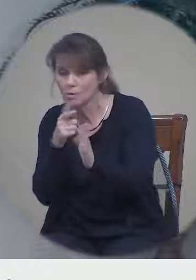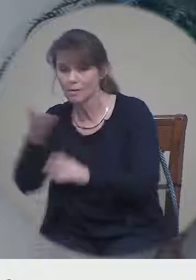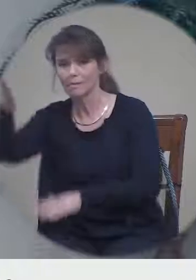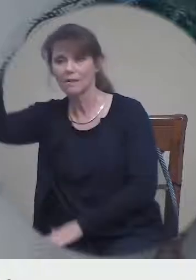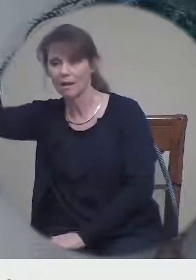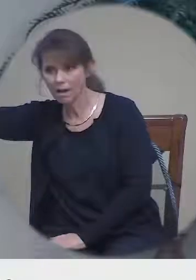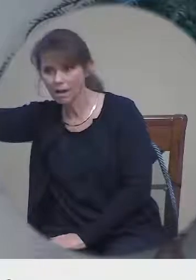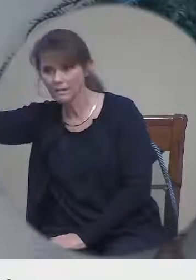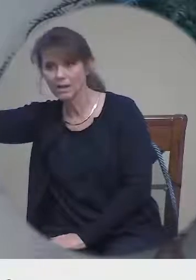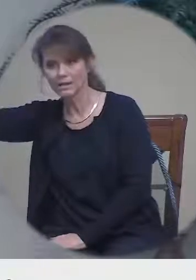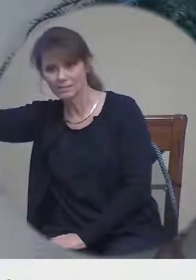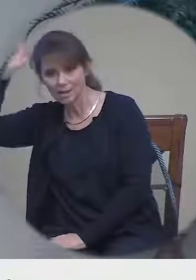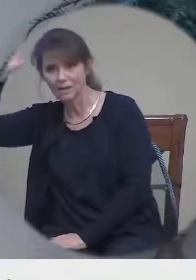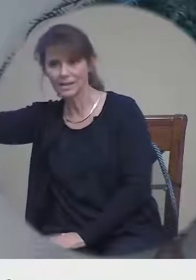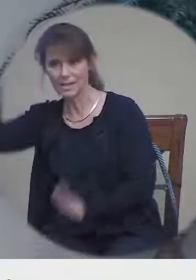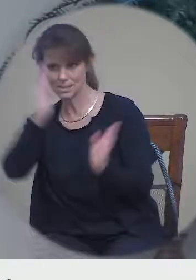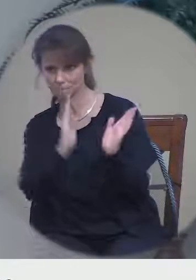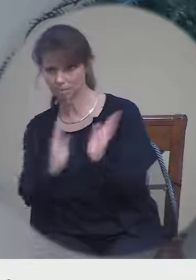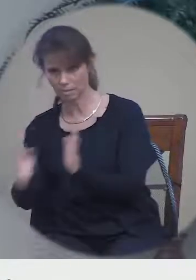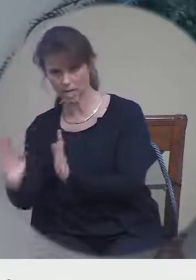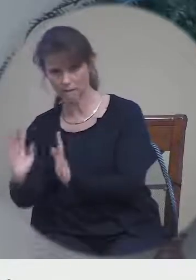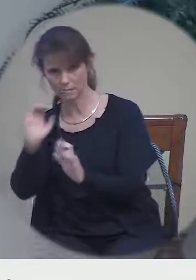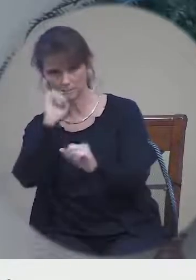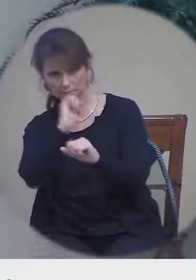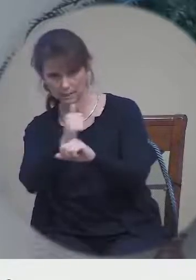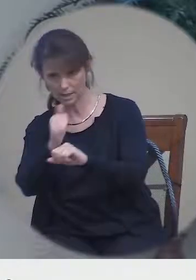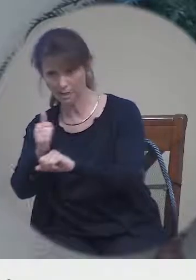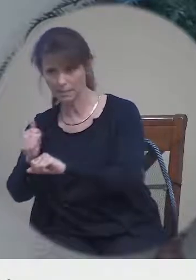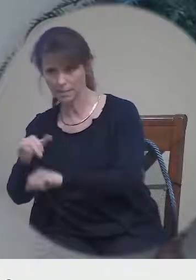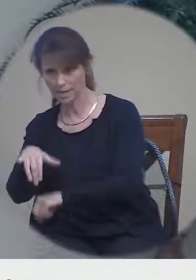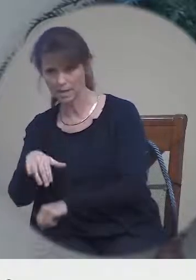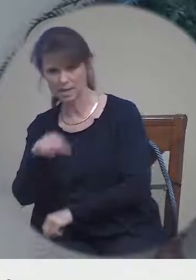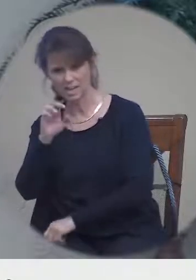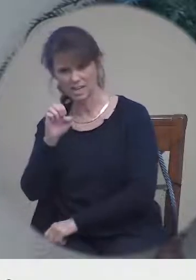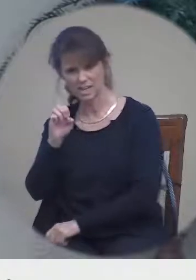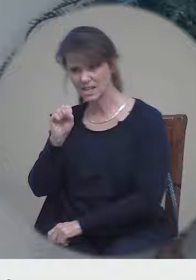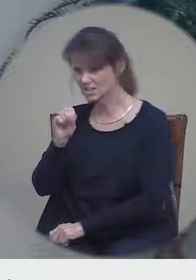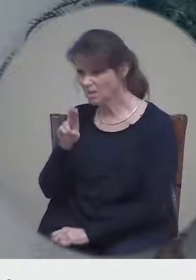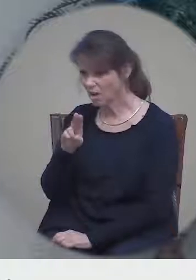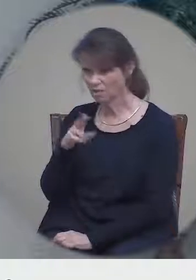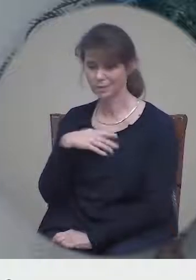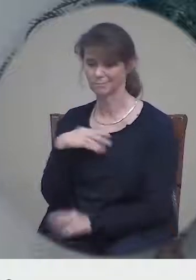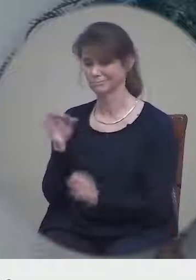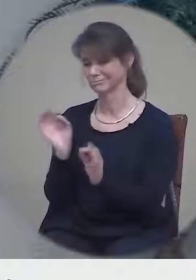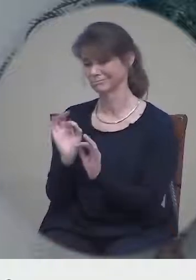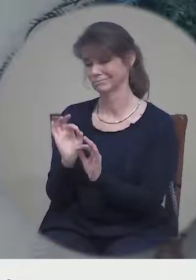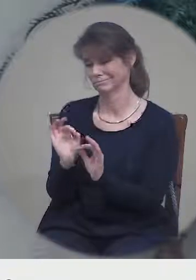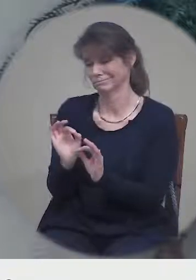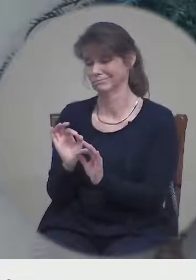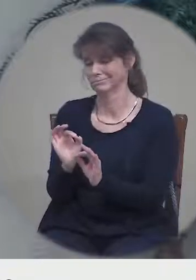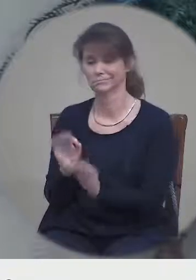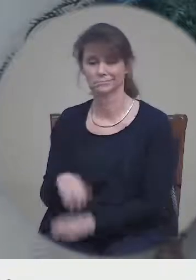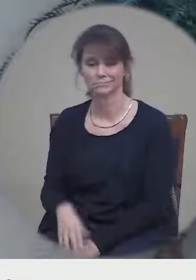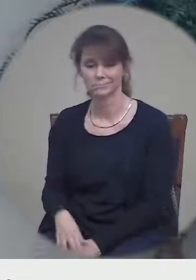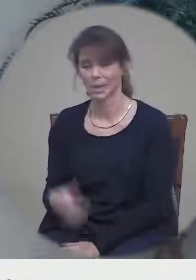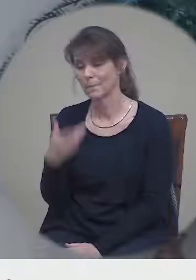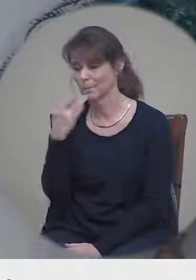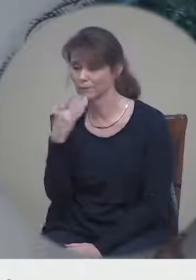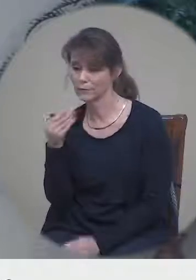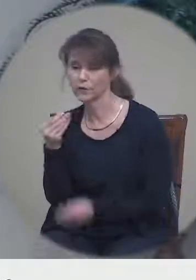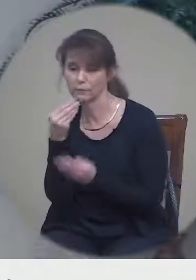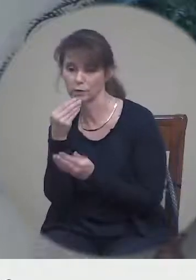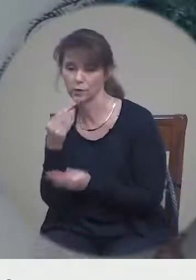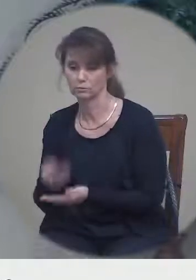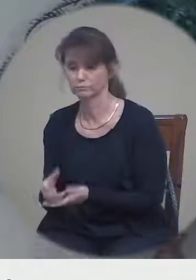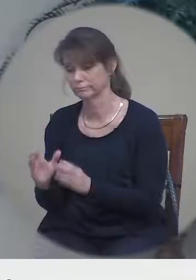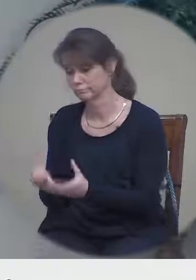God did. And so Esau took that and he said, it's not worth anything. I'll trade it